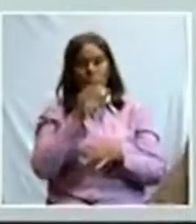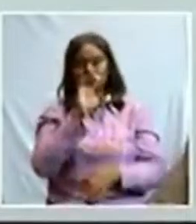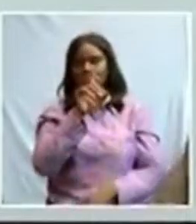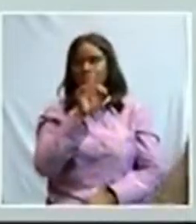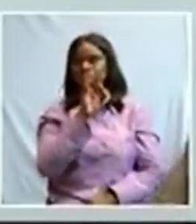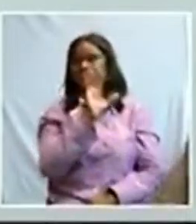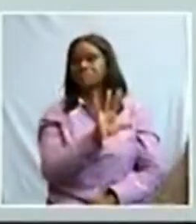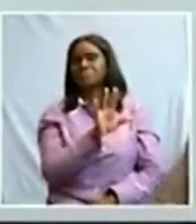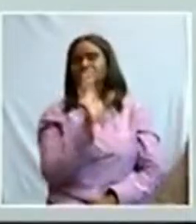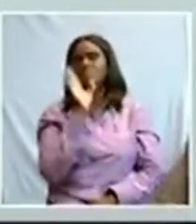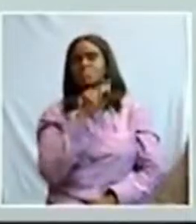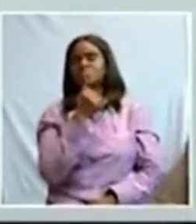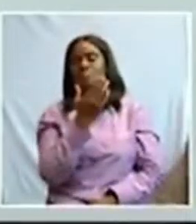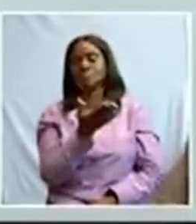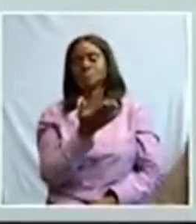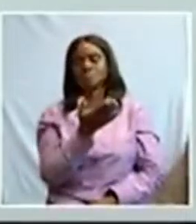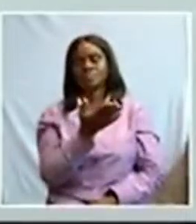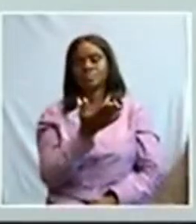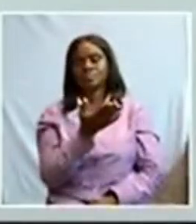there.